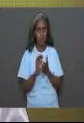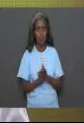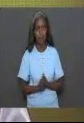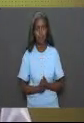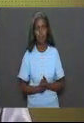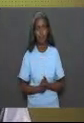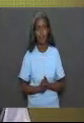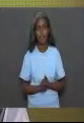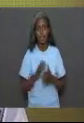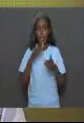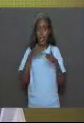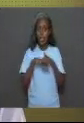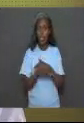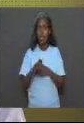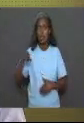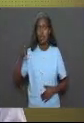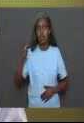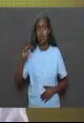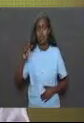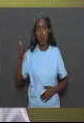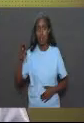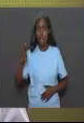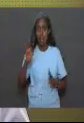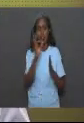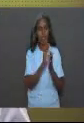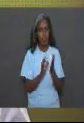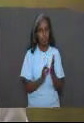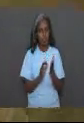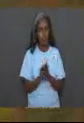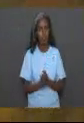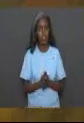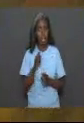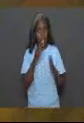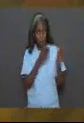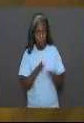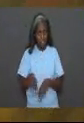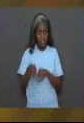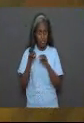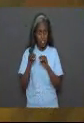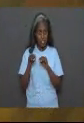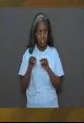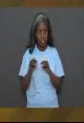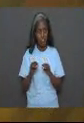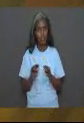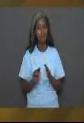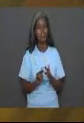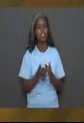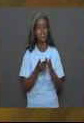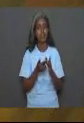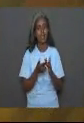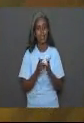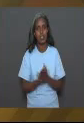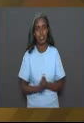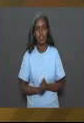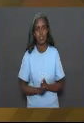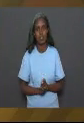number in a polar form. Are you ready, students?